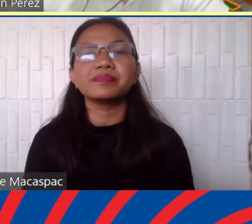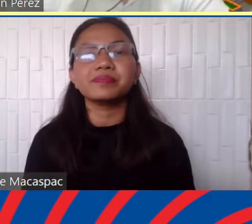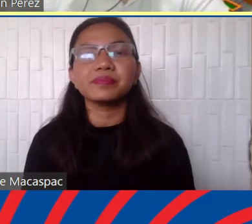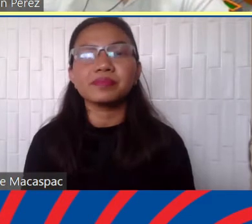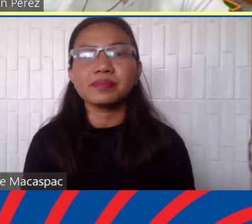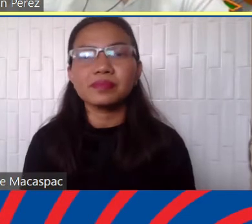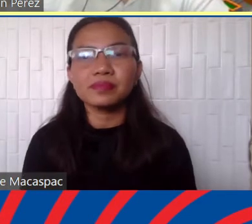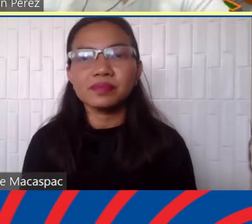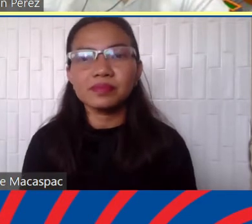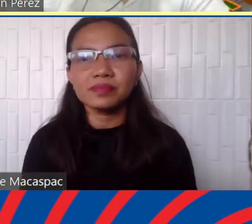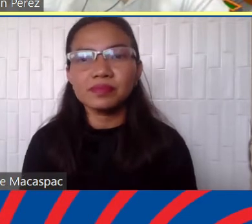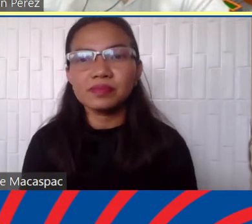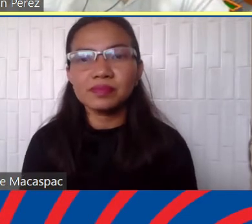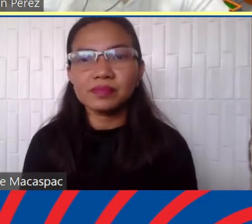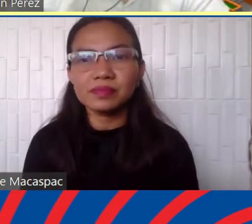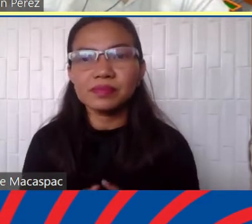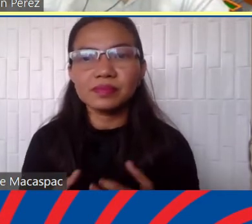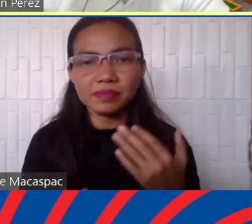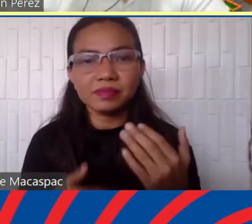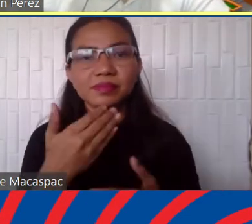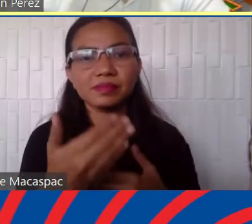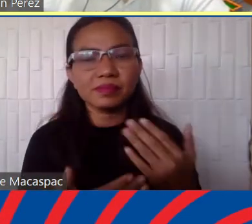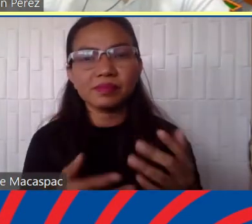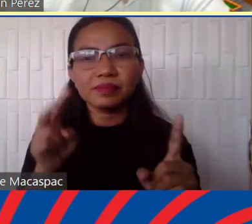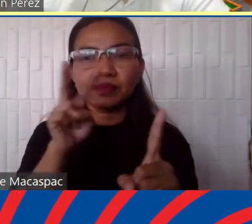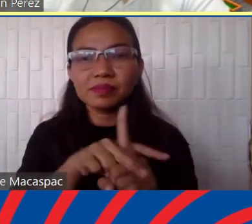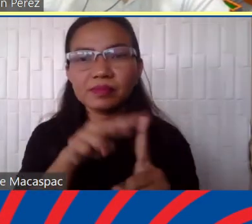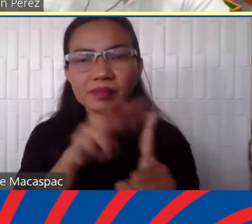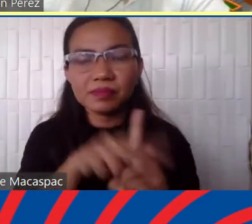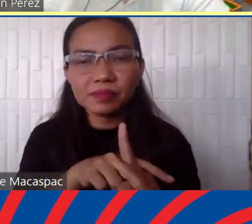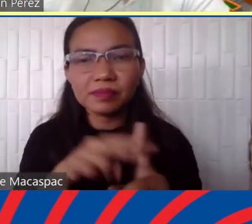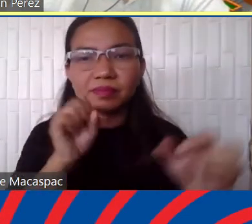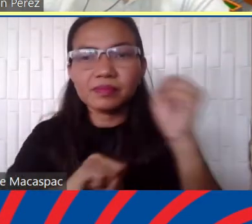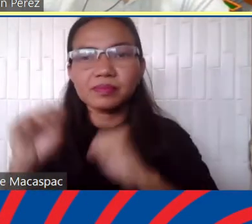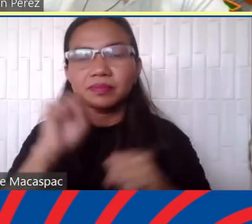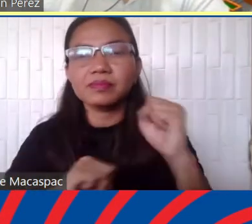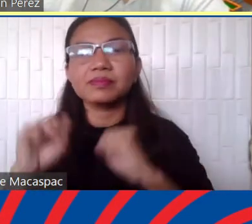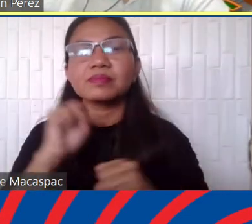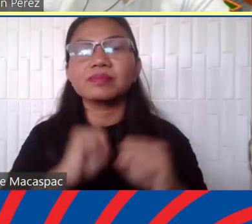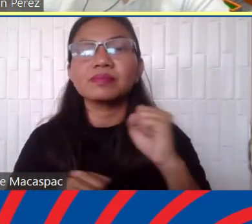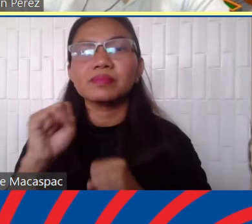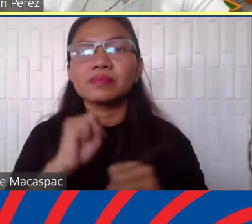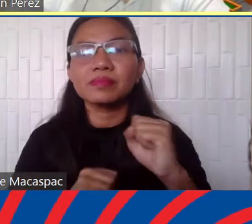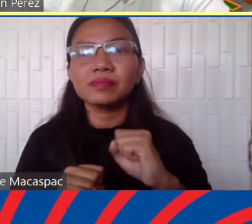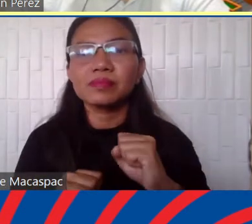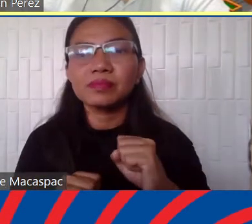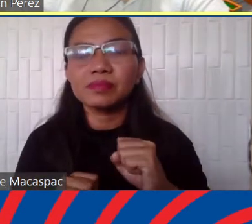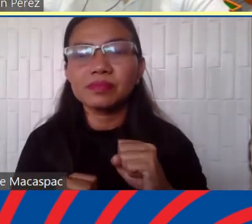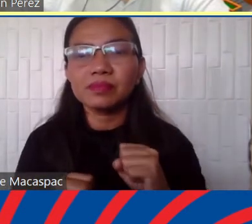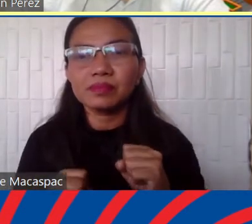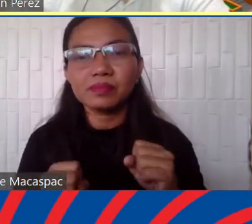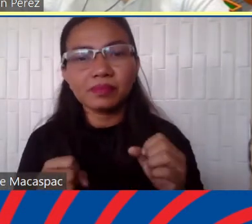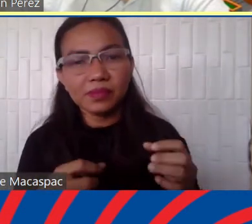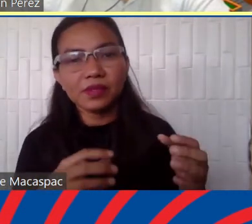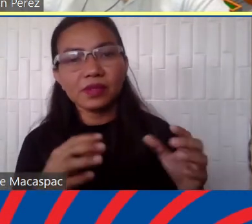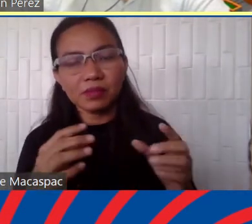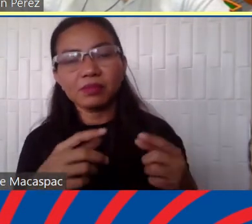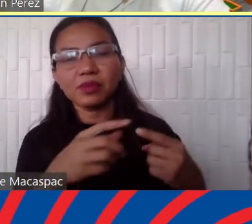see ito, Lucerne University of Applied Sciences and Arts. So if you view that particular